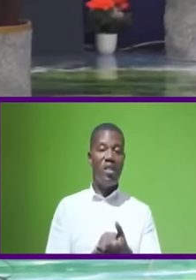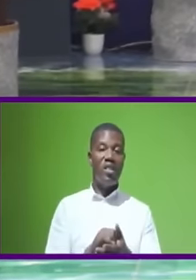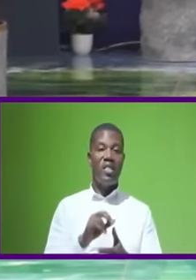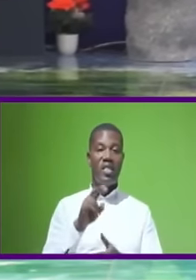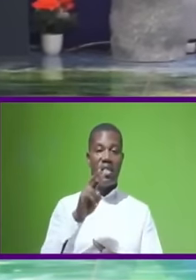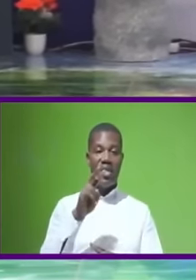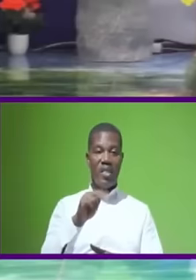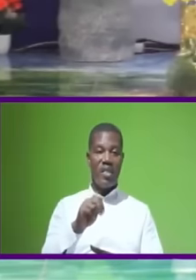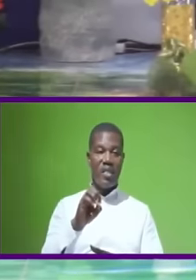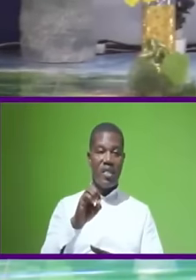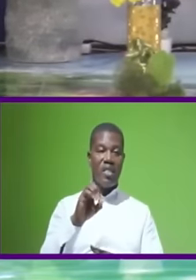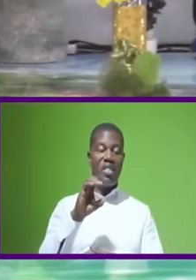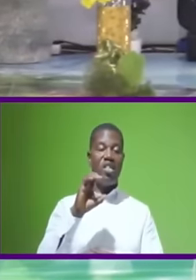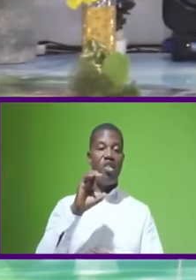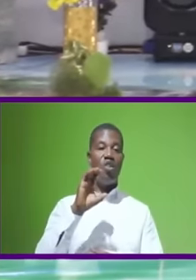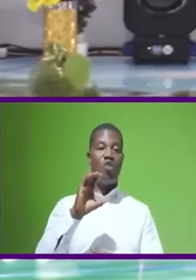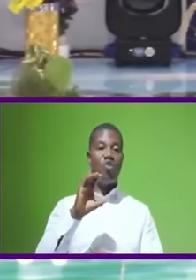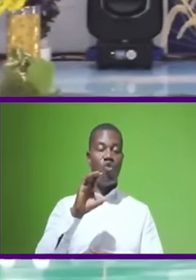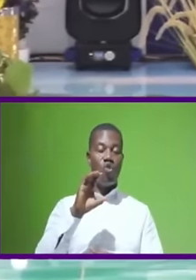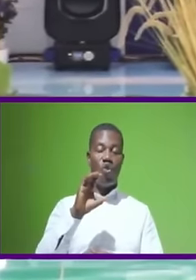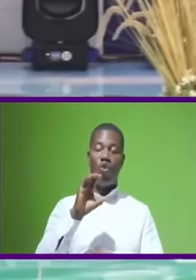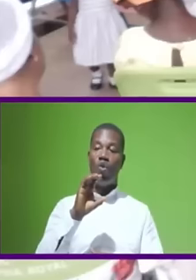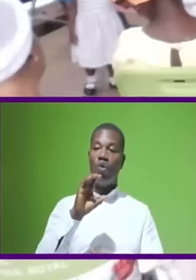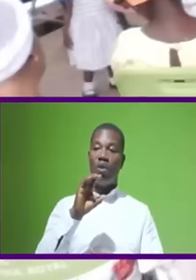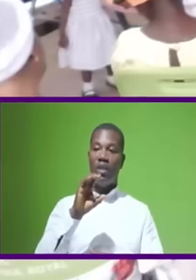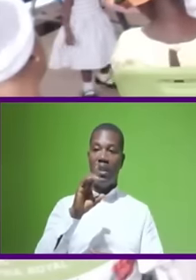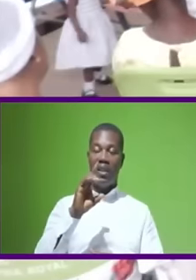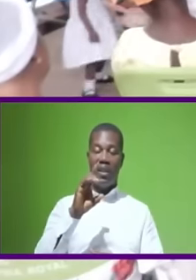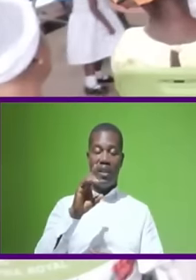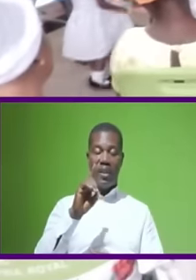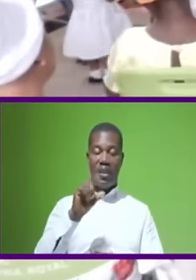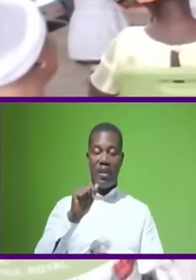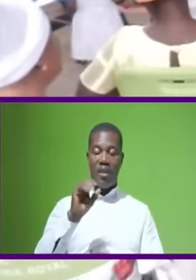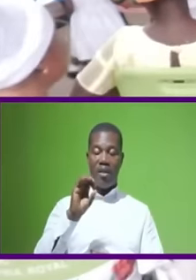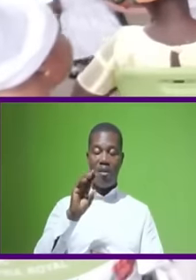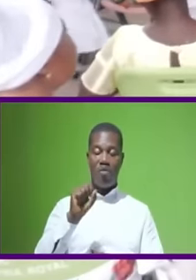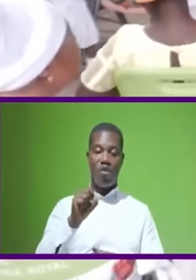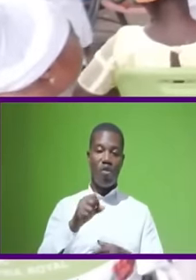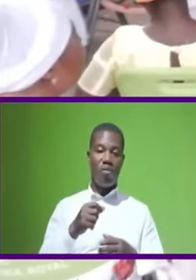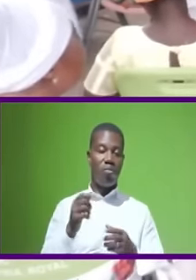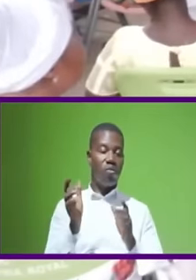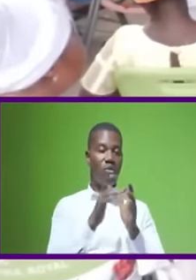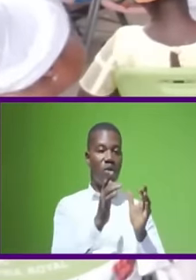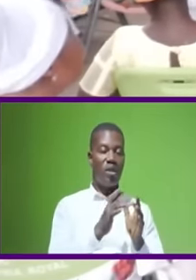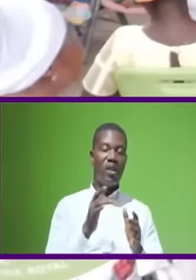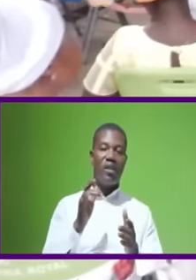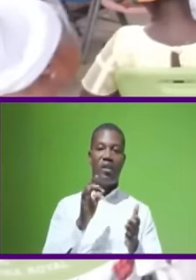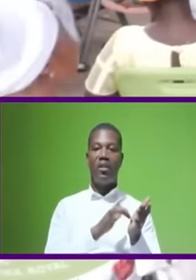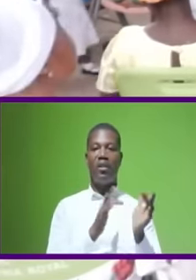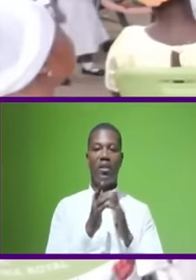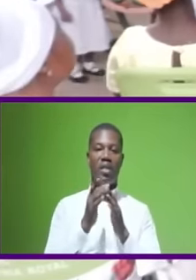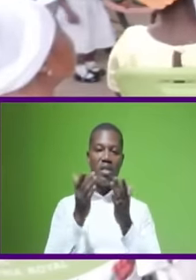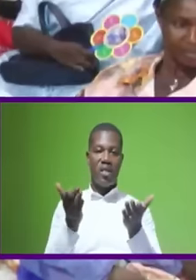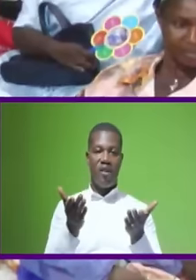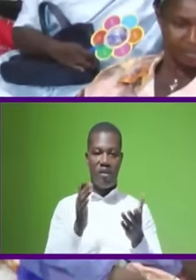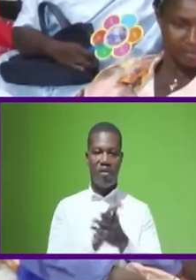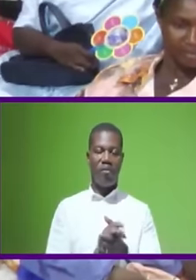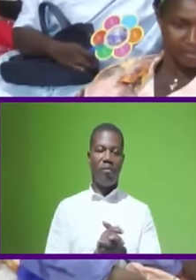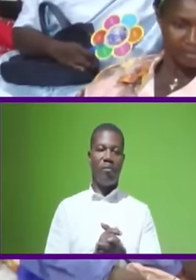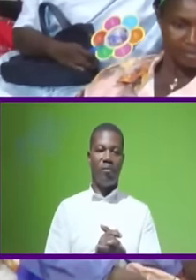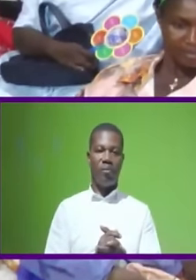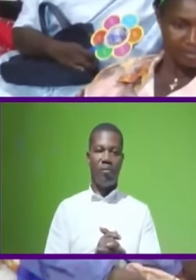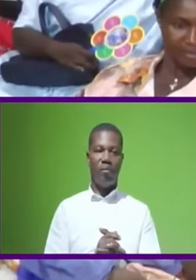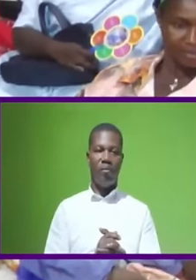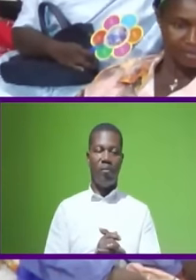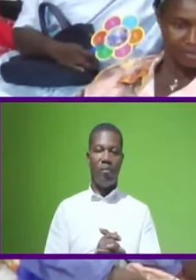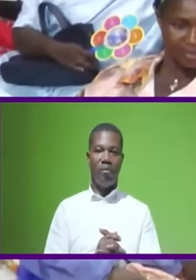Jesus. So if God is not with anyone, he cannot do the things that you do. In like manner,